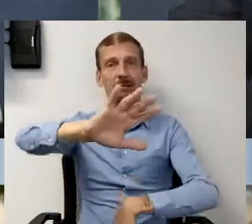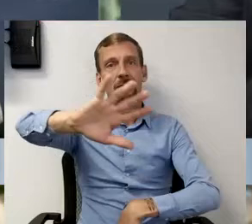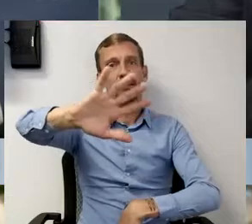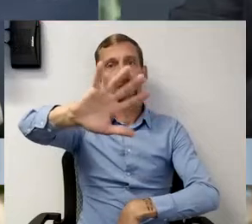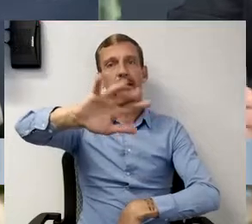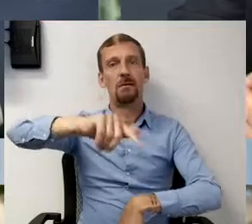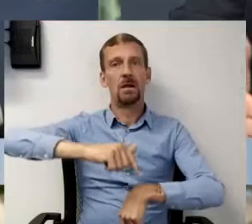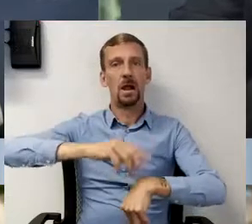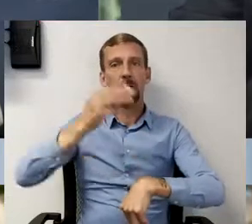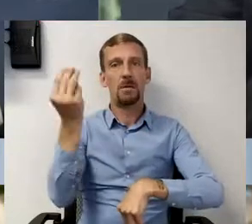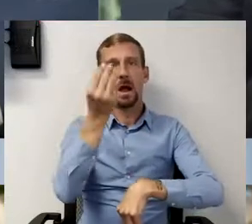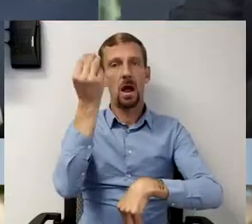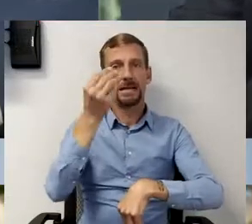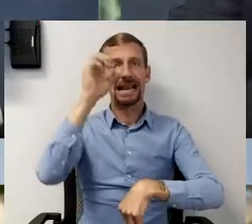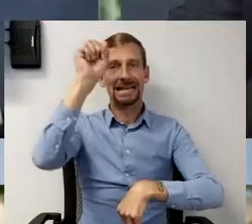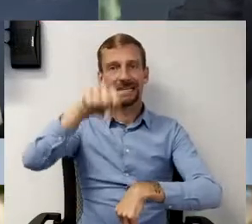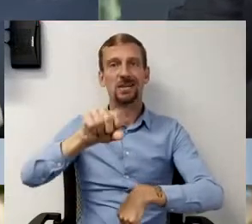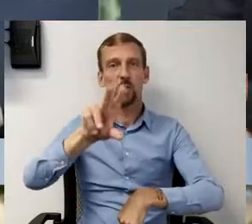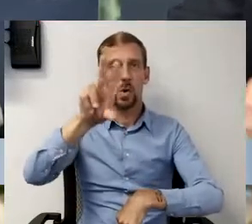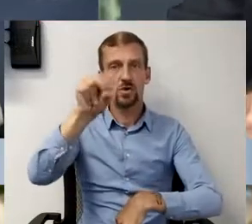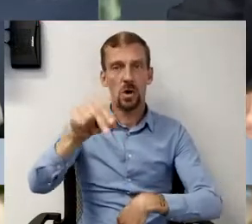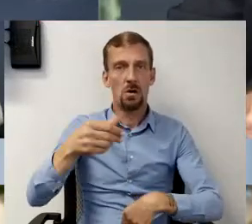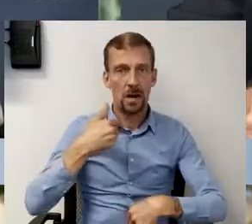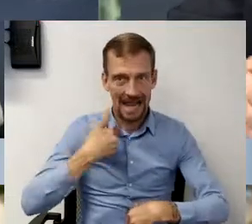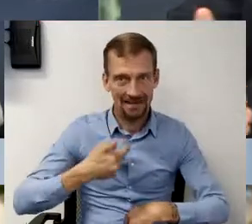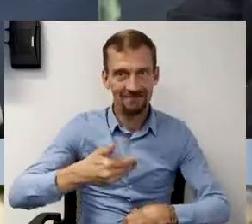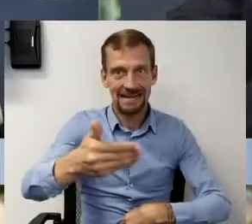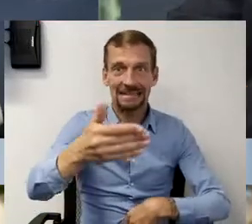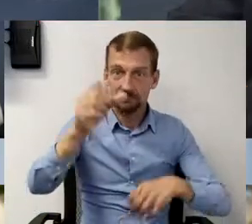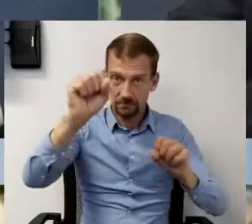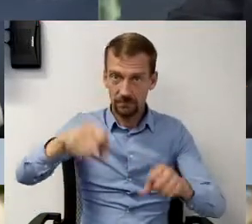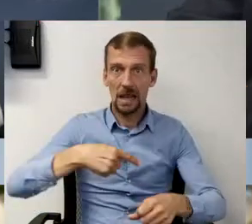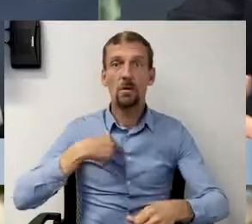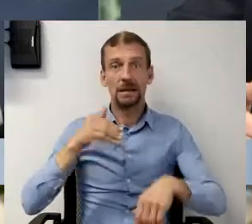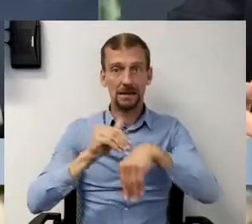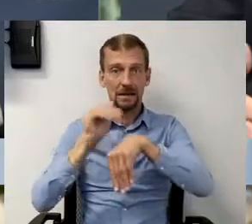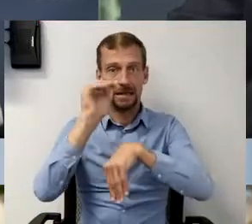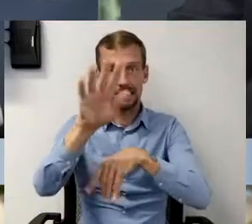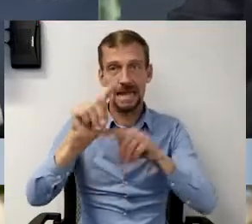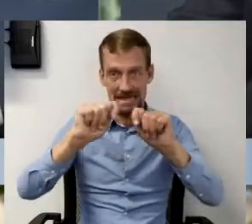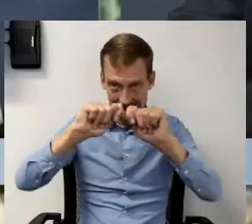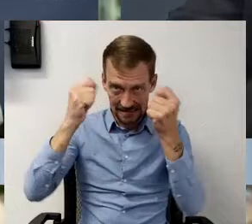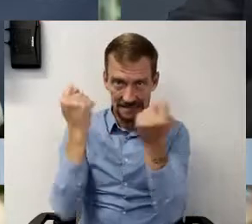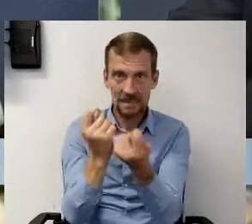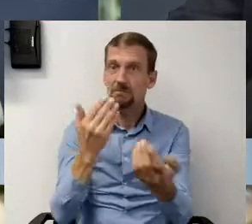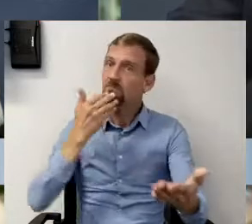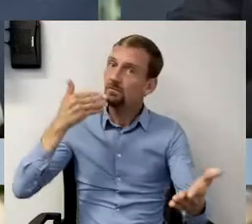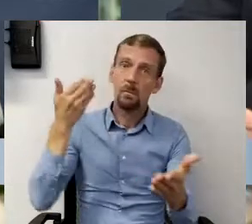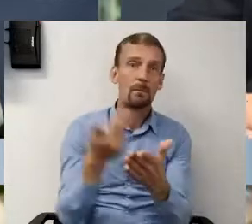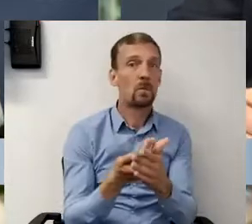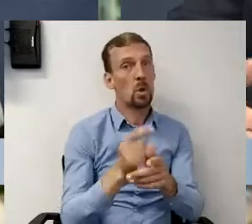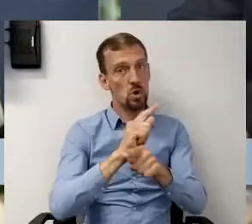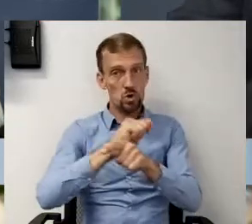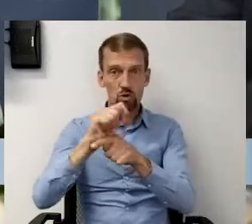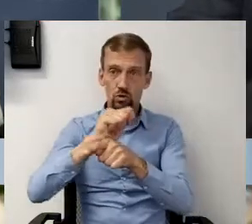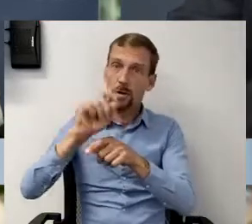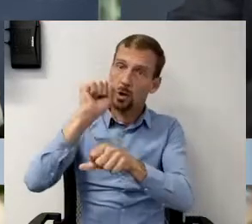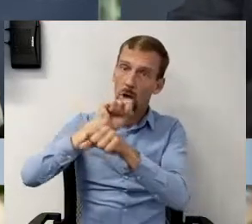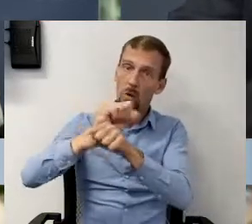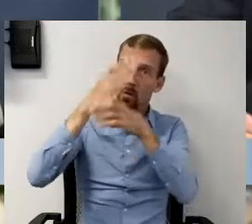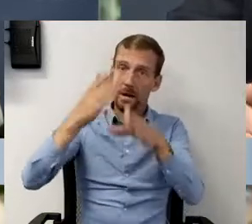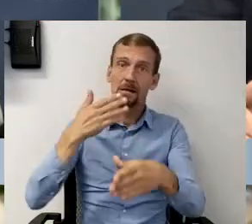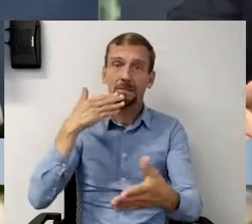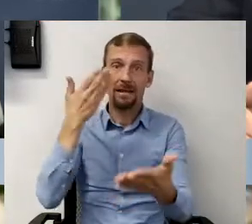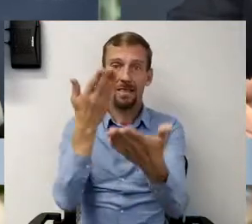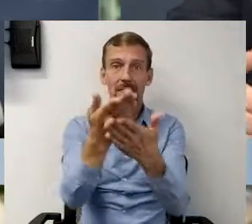Monday to accept or reject this invitation. We'd like to send a team of highly trained and skilled workers. They'll be there for